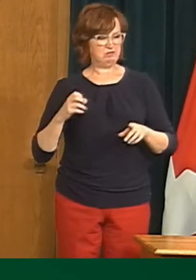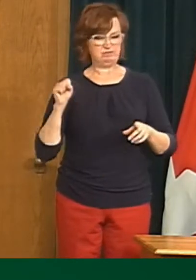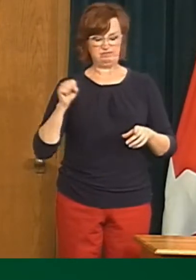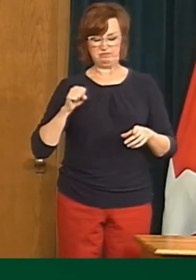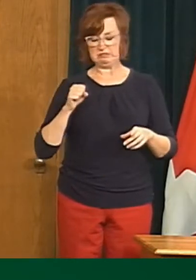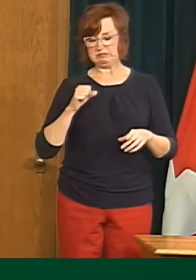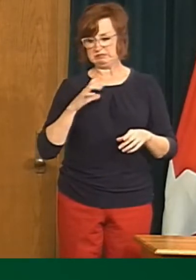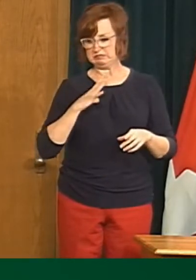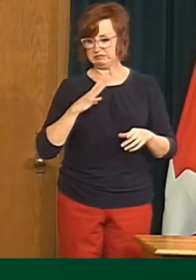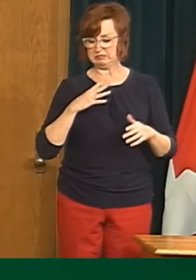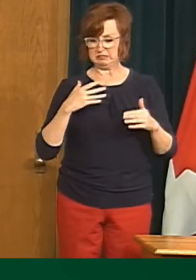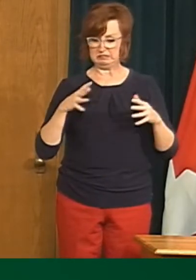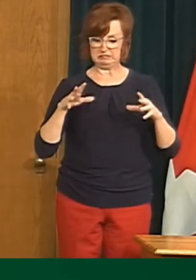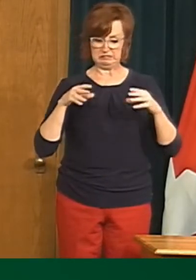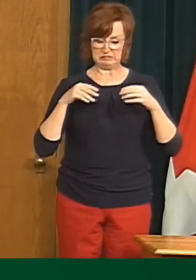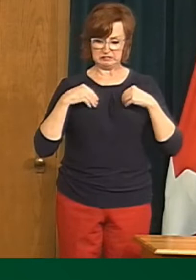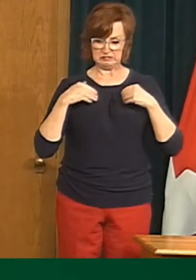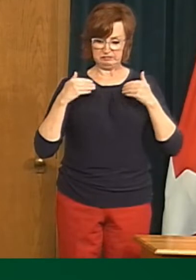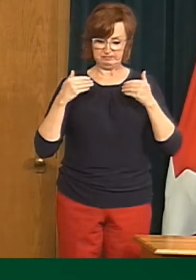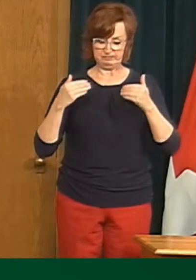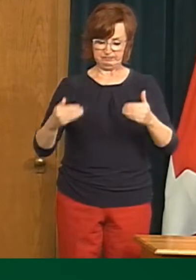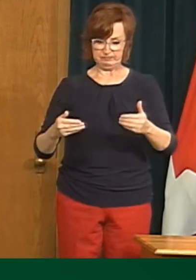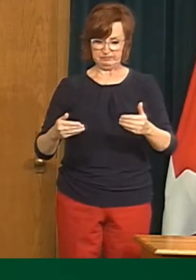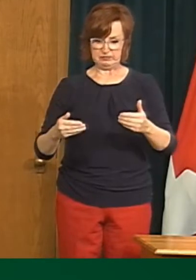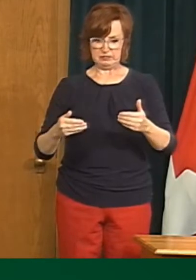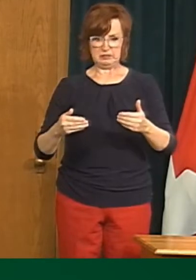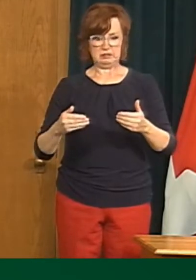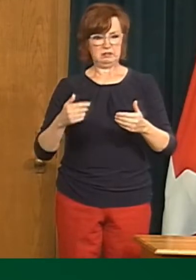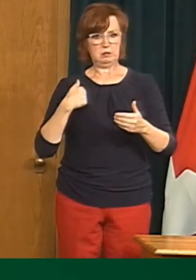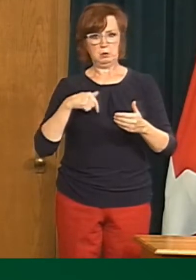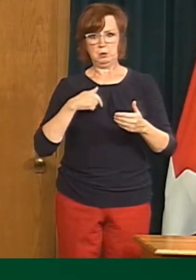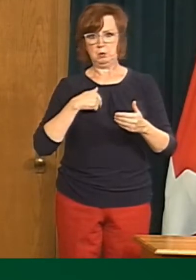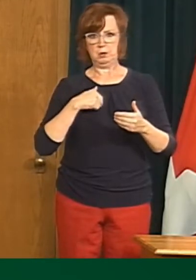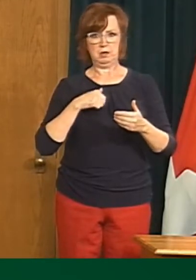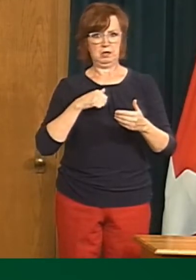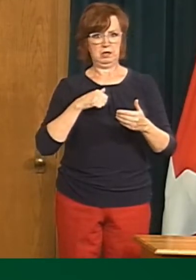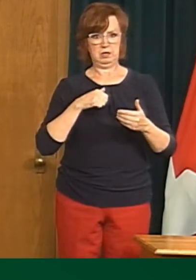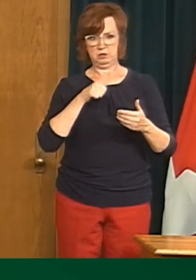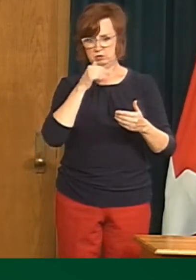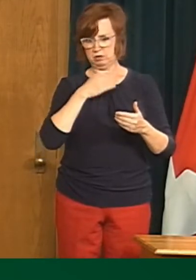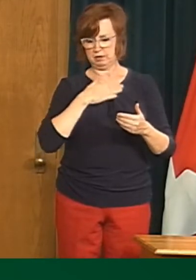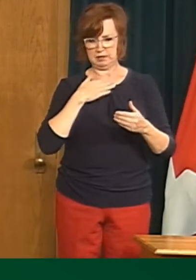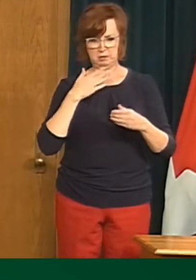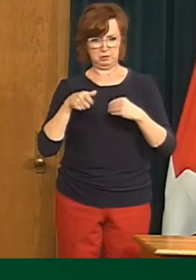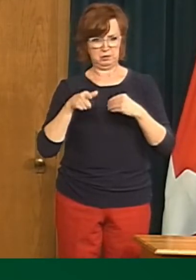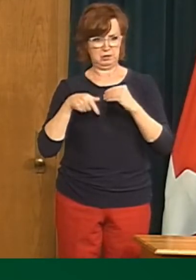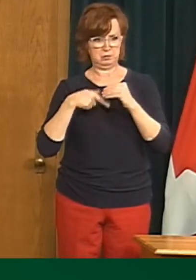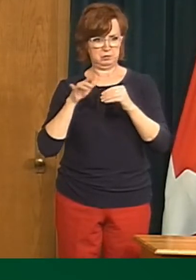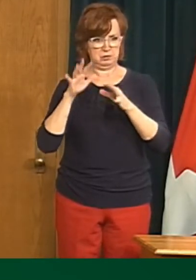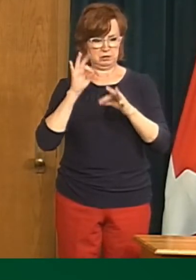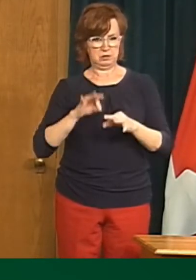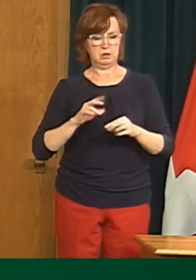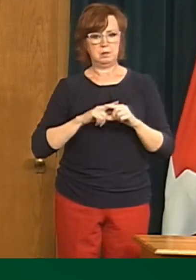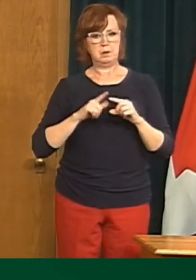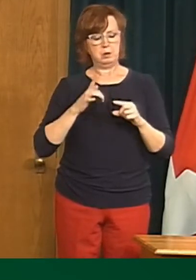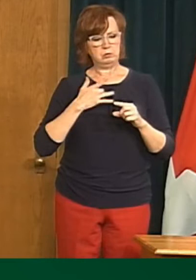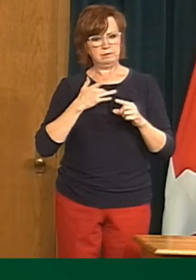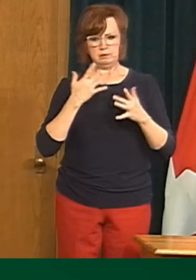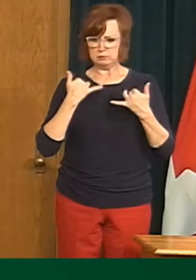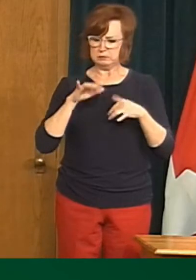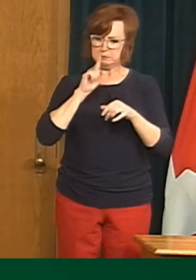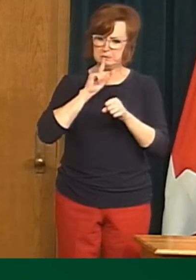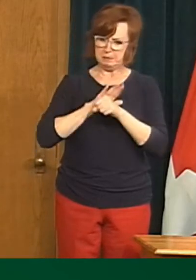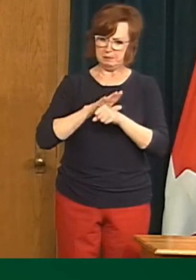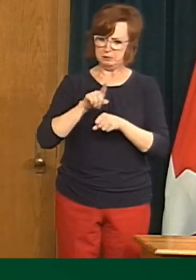priority. And you'll see in the days ahead as well that commitment to rural health care will continue into the future, including